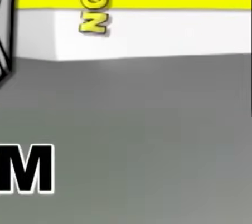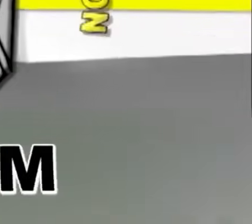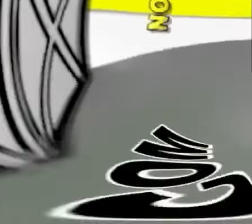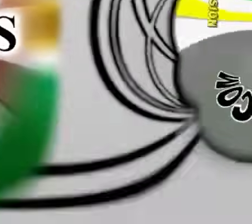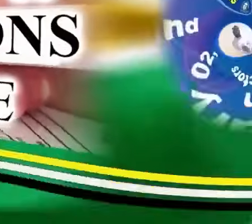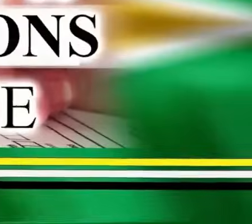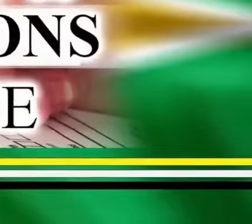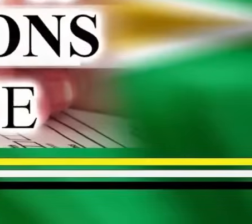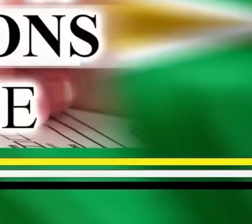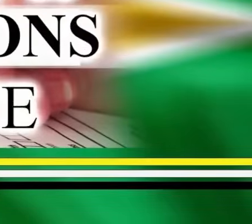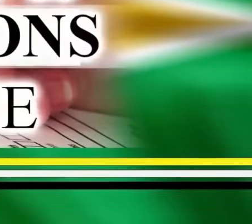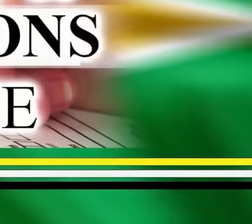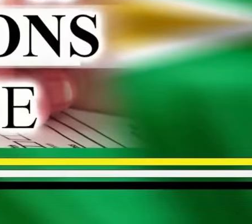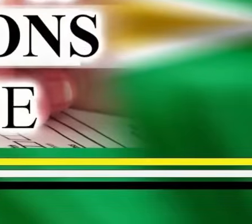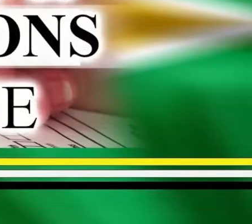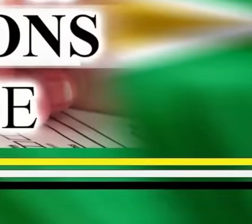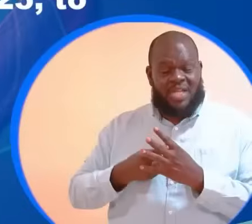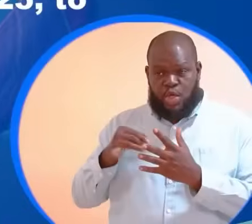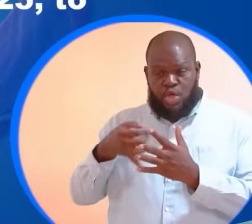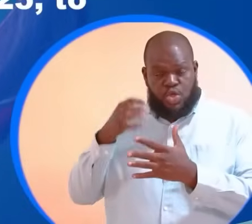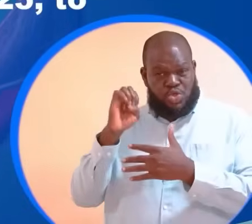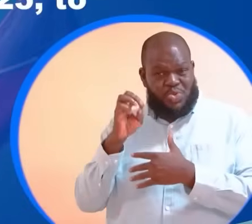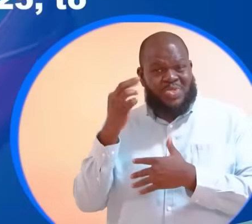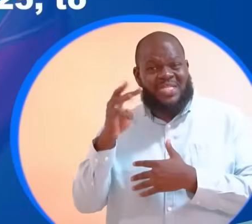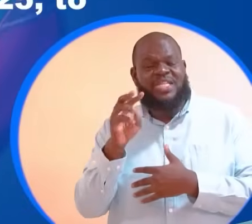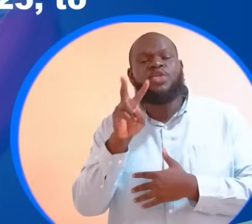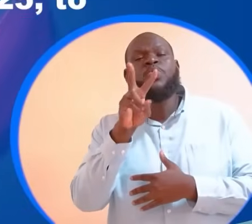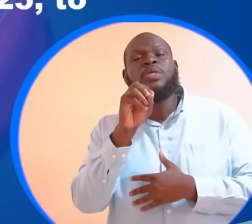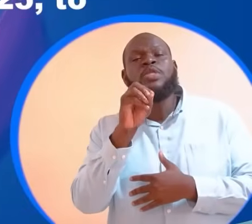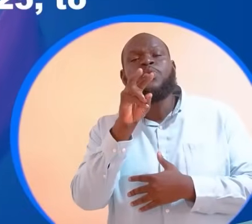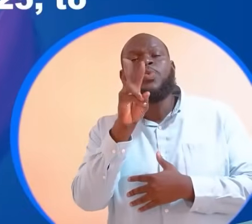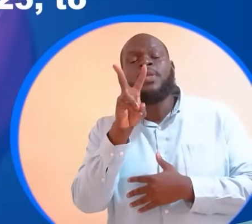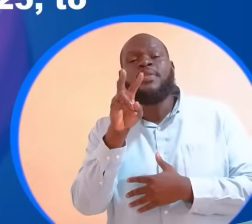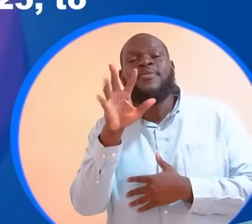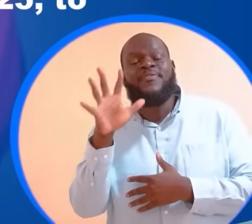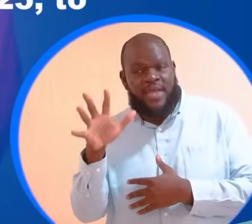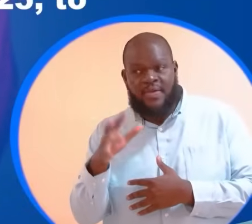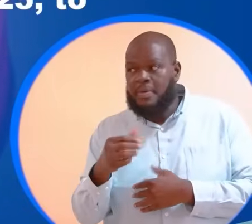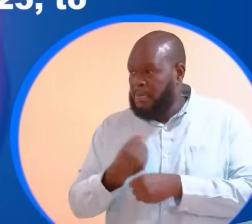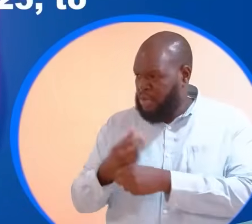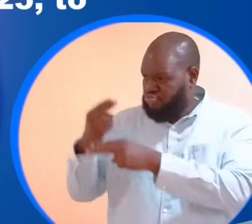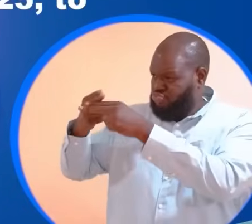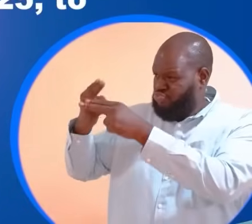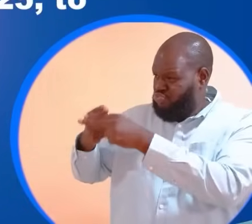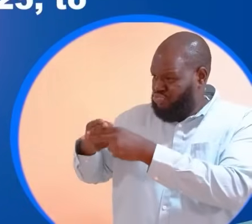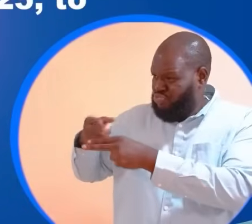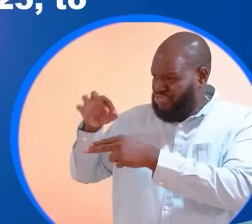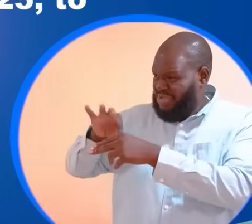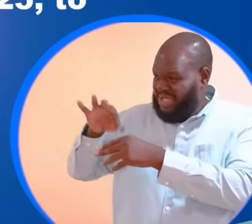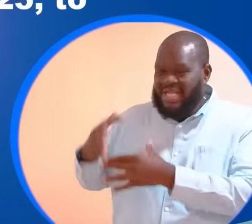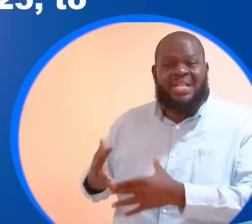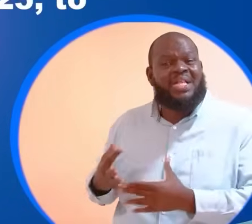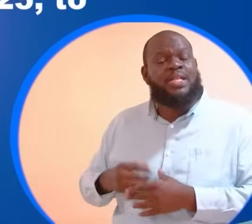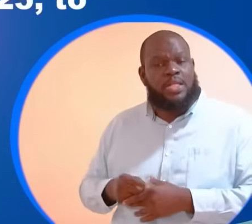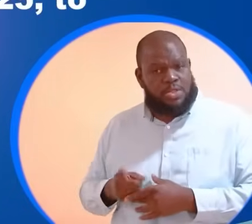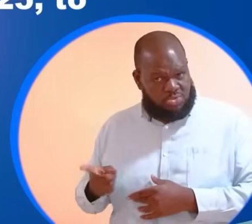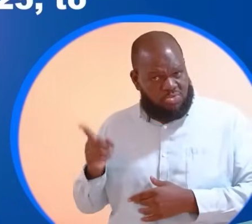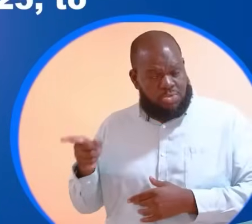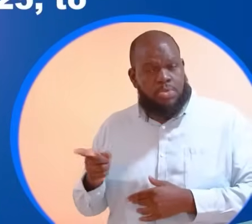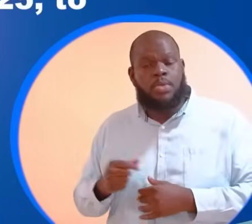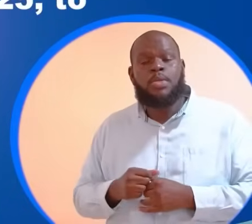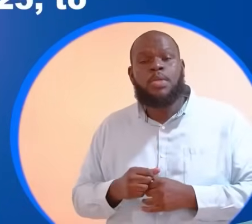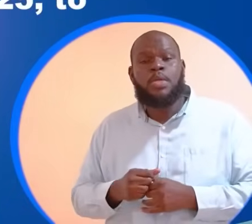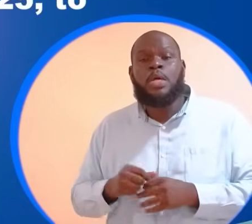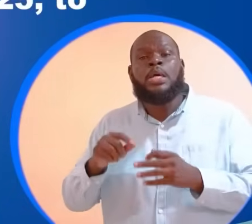GECOM will be conducting a claims and objections exercise commencing June 16, 2025 to produce an official list of electors for the conduct